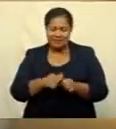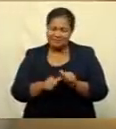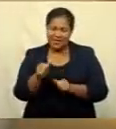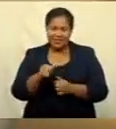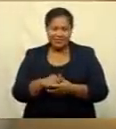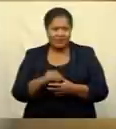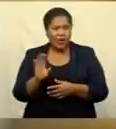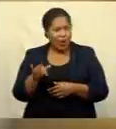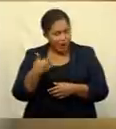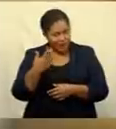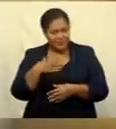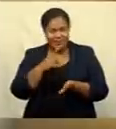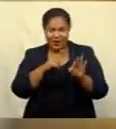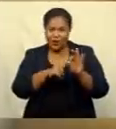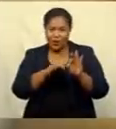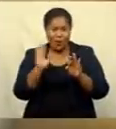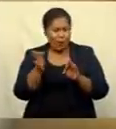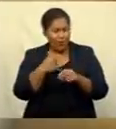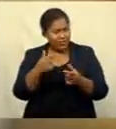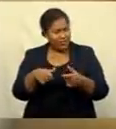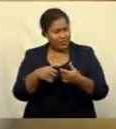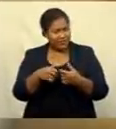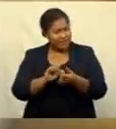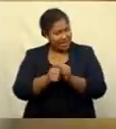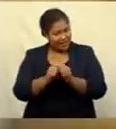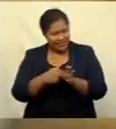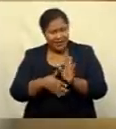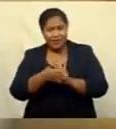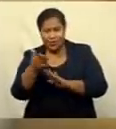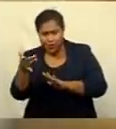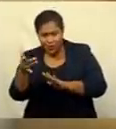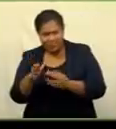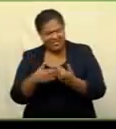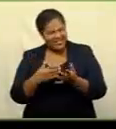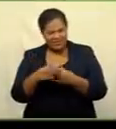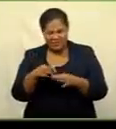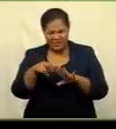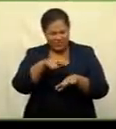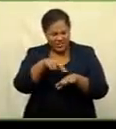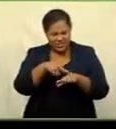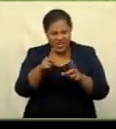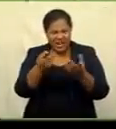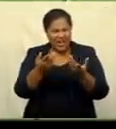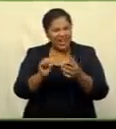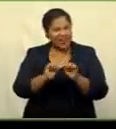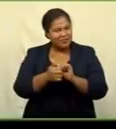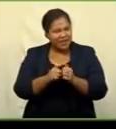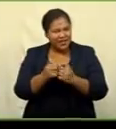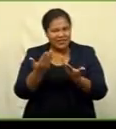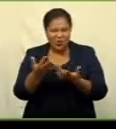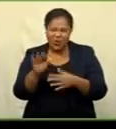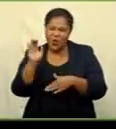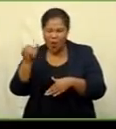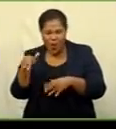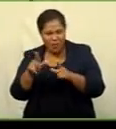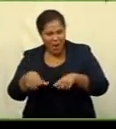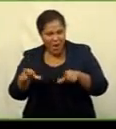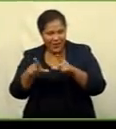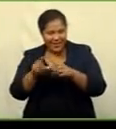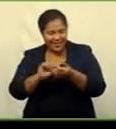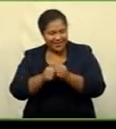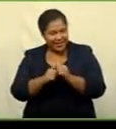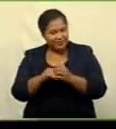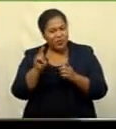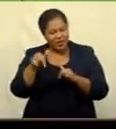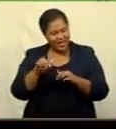been my goal in every competition that I go to. Doesn't matter if it's a regional meet or if it's a meet back home or even out here at the Olympics.